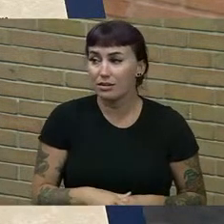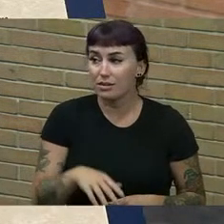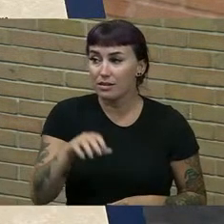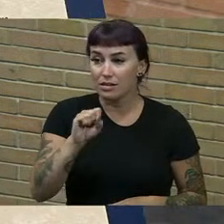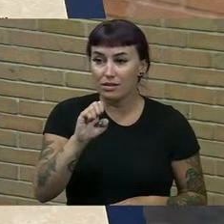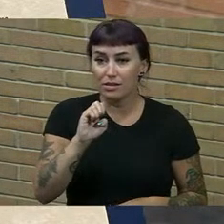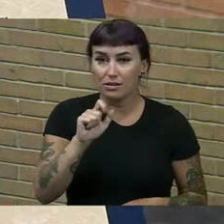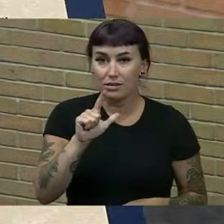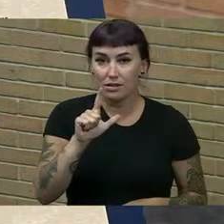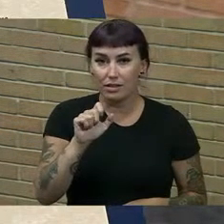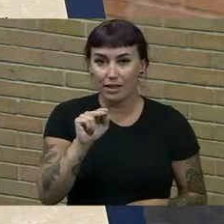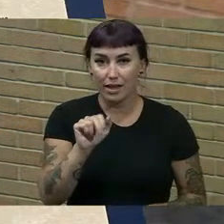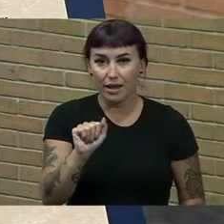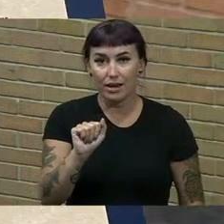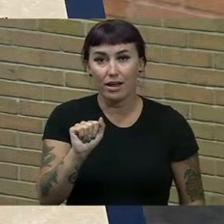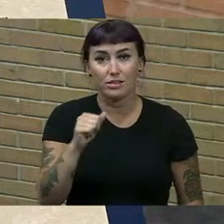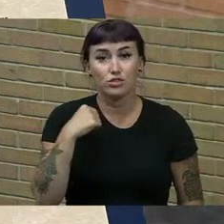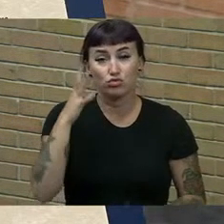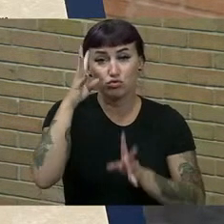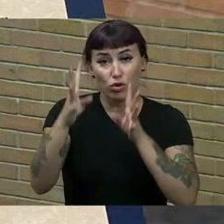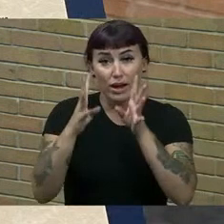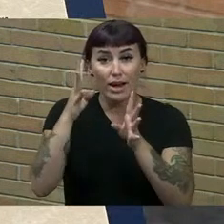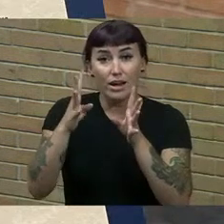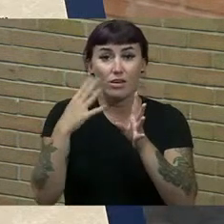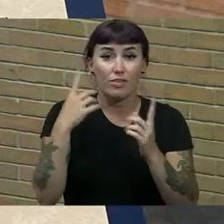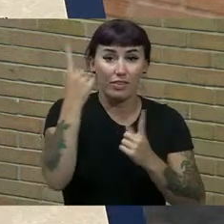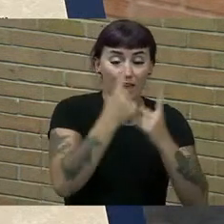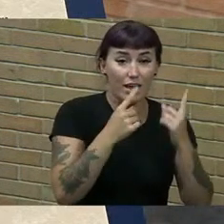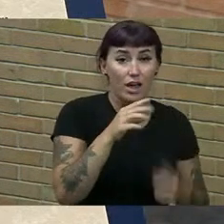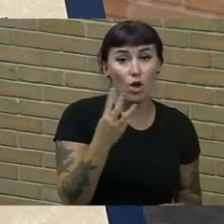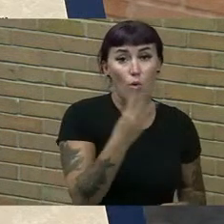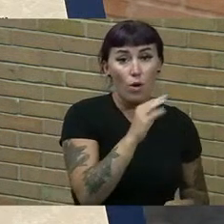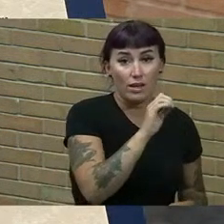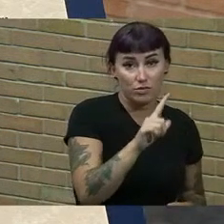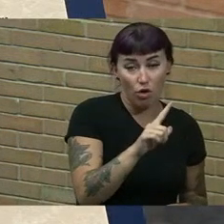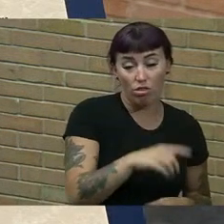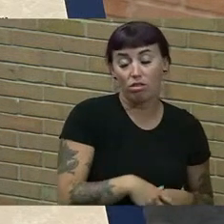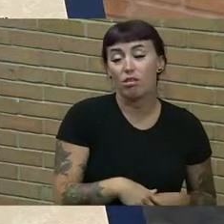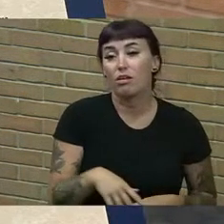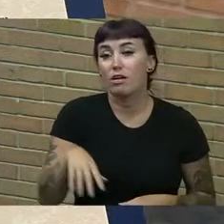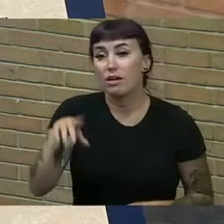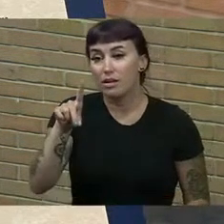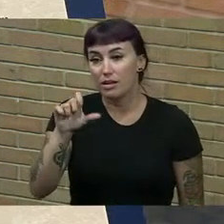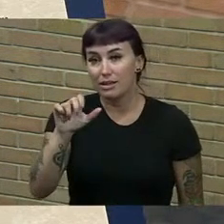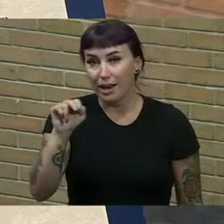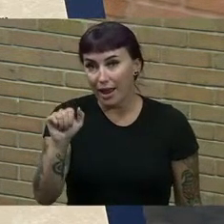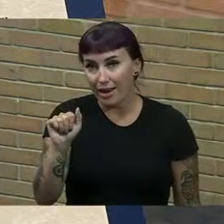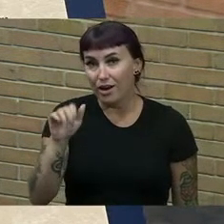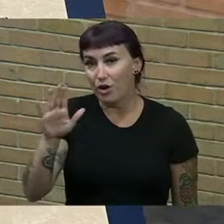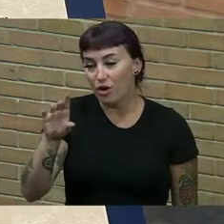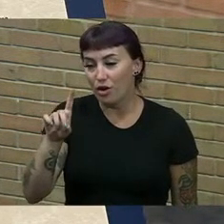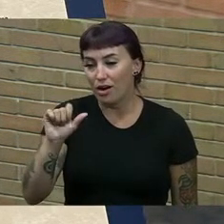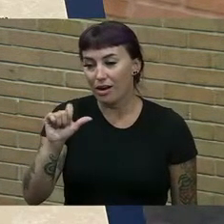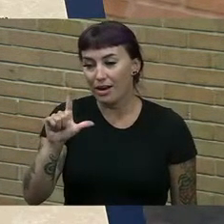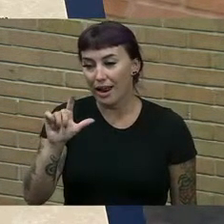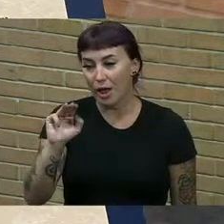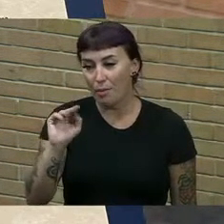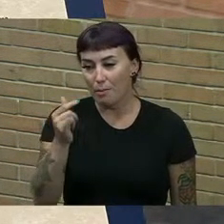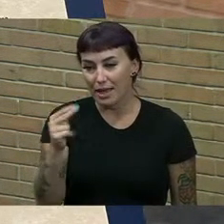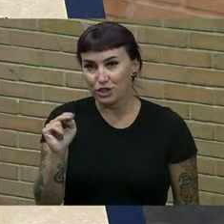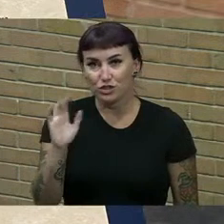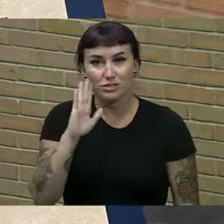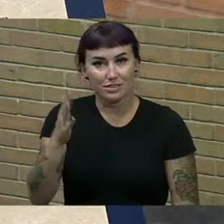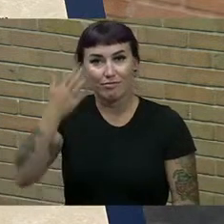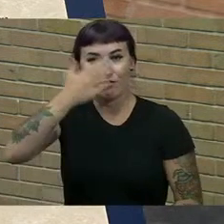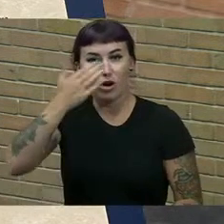Tassone's creative thinking at Westfall and Winton, Dana Dale's Dalmatians in front of the firehouse in the 12